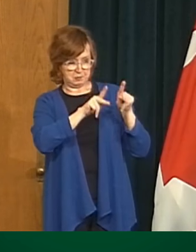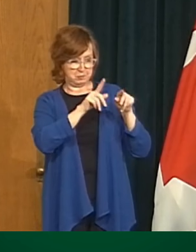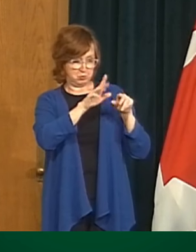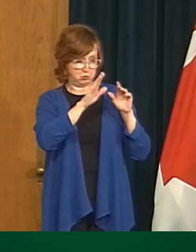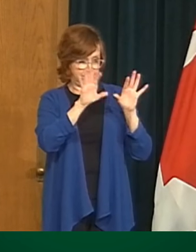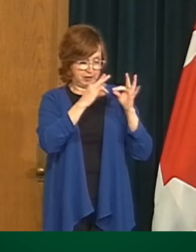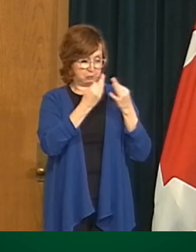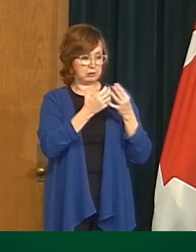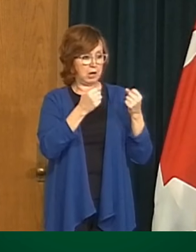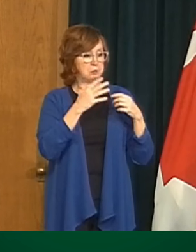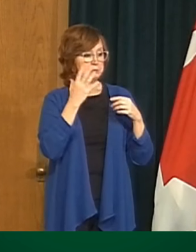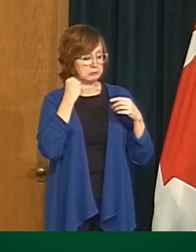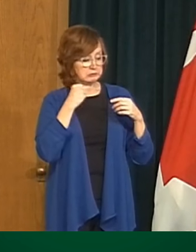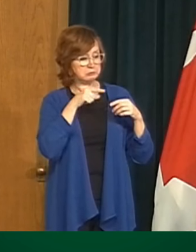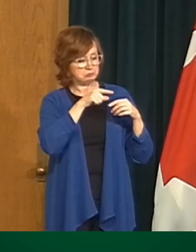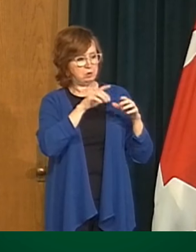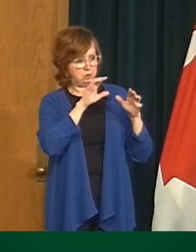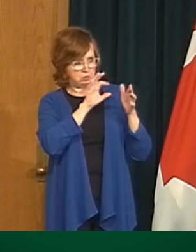self-isolate.